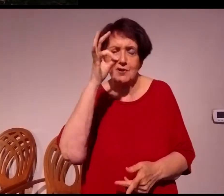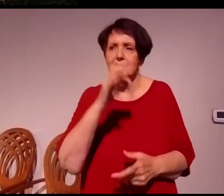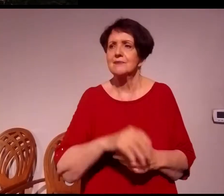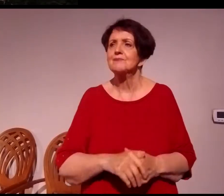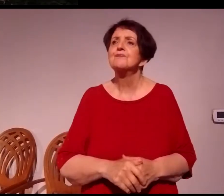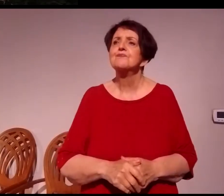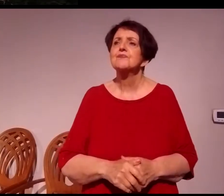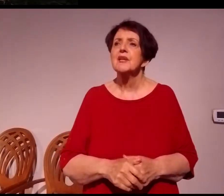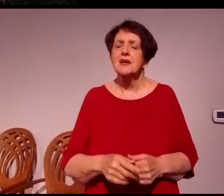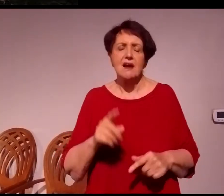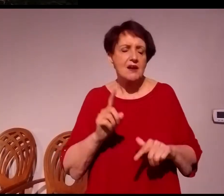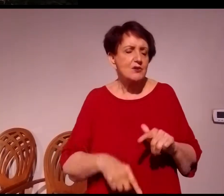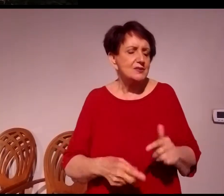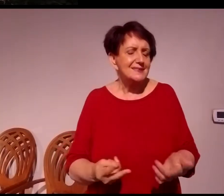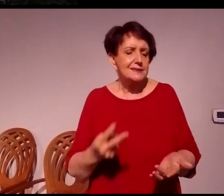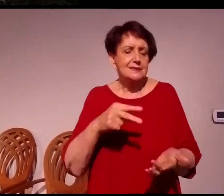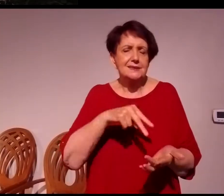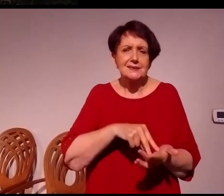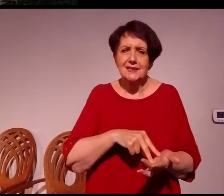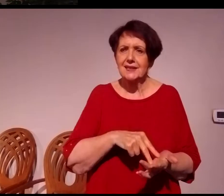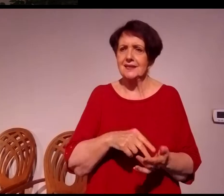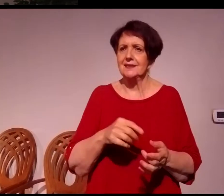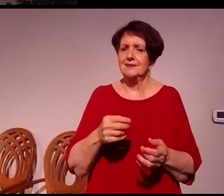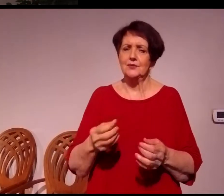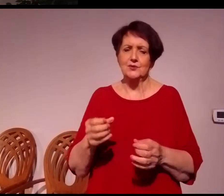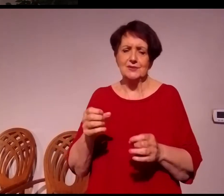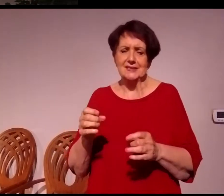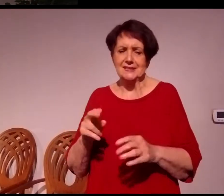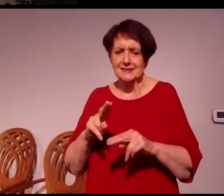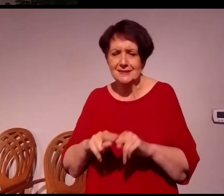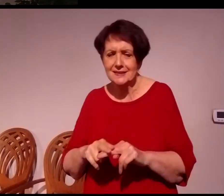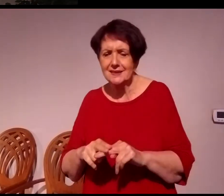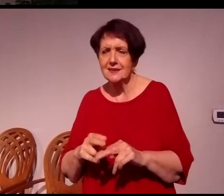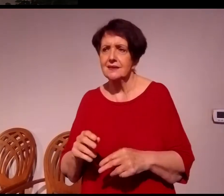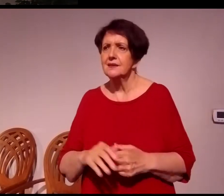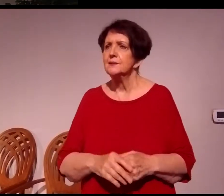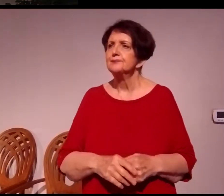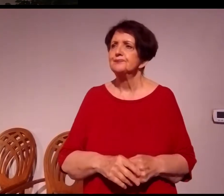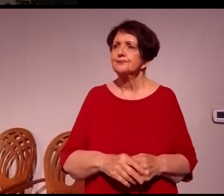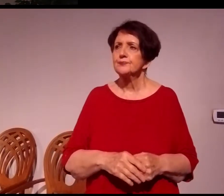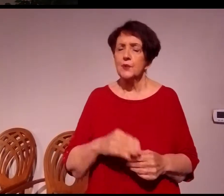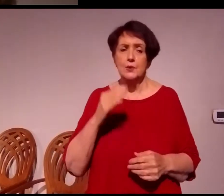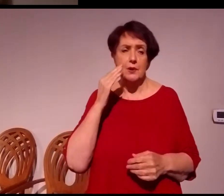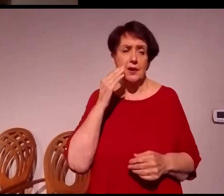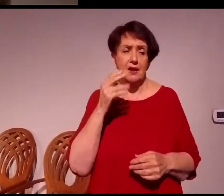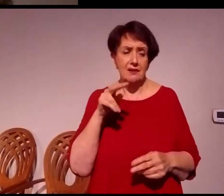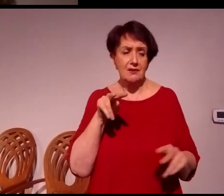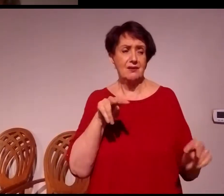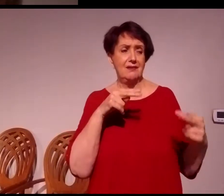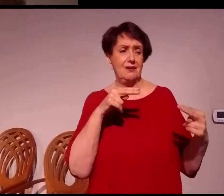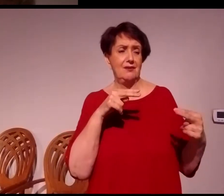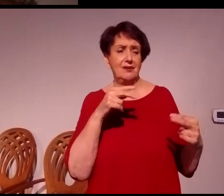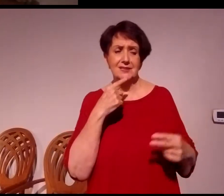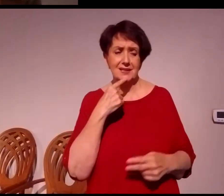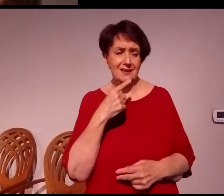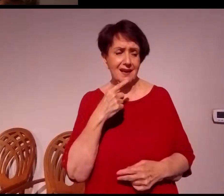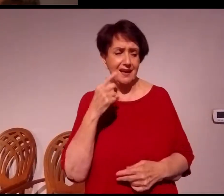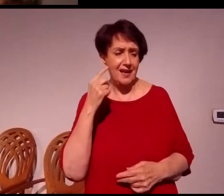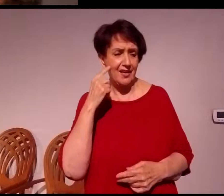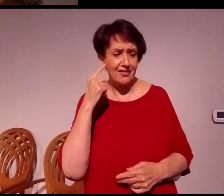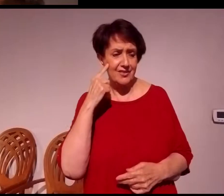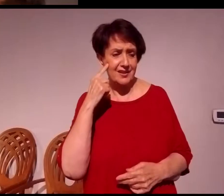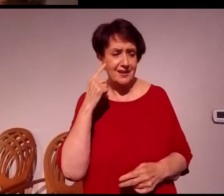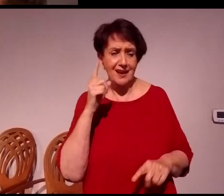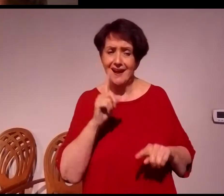not stand sitting in the car, and many of you know, and I couldn't. I looked at her and I said, I don't think I can get